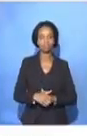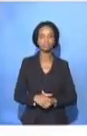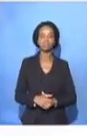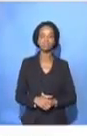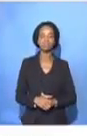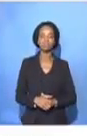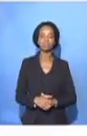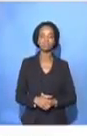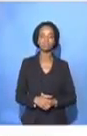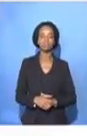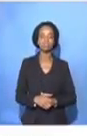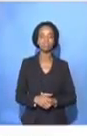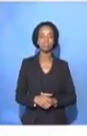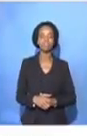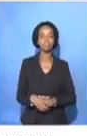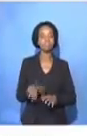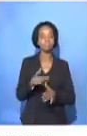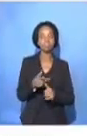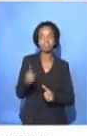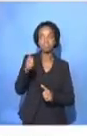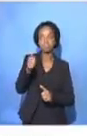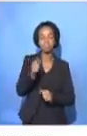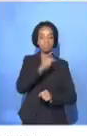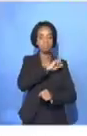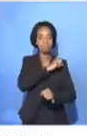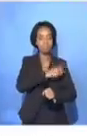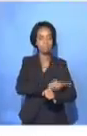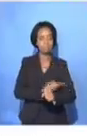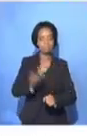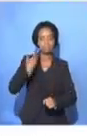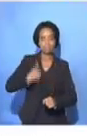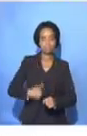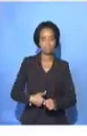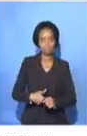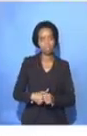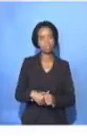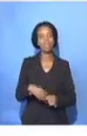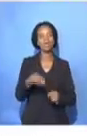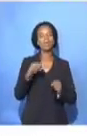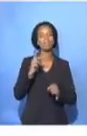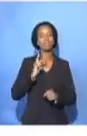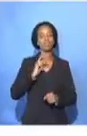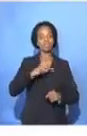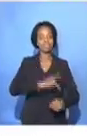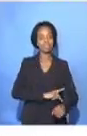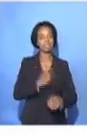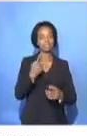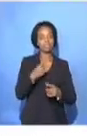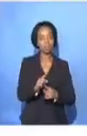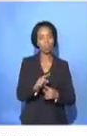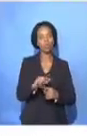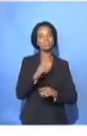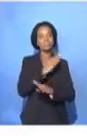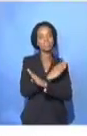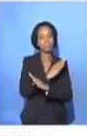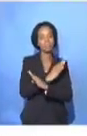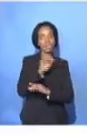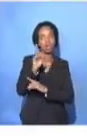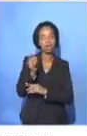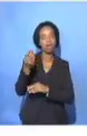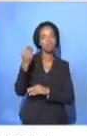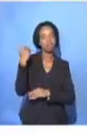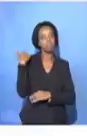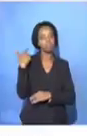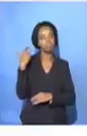as mandated by His Excellency Mr. Edgar Chagwa Lungu, President of the Republic of Zambia, and the chairperson of the SADC organ